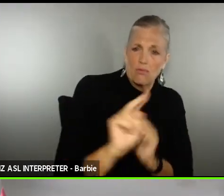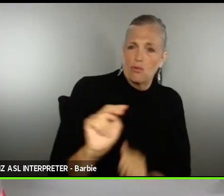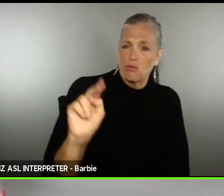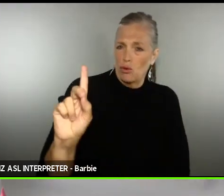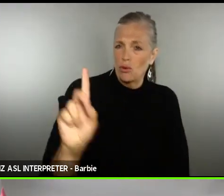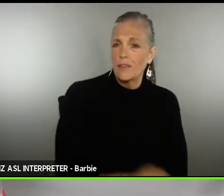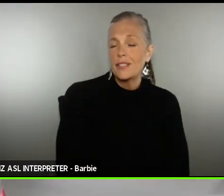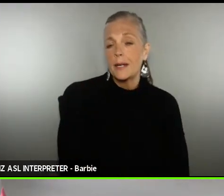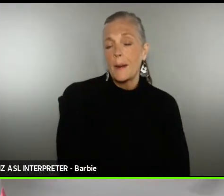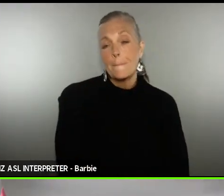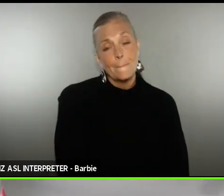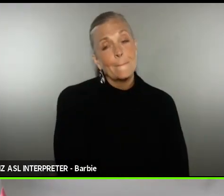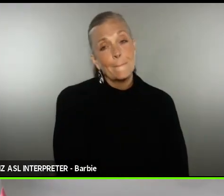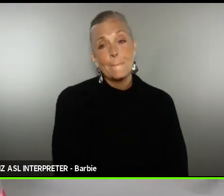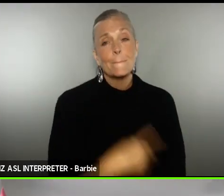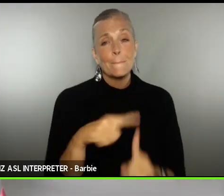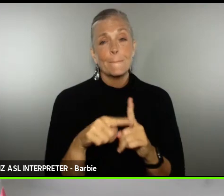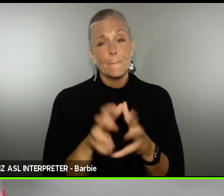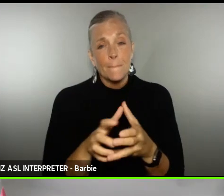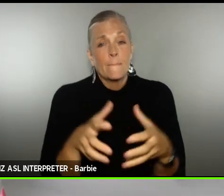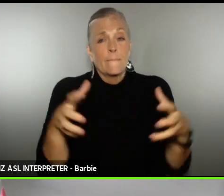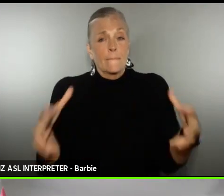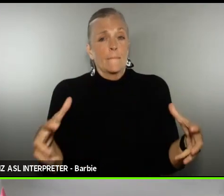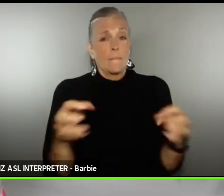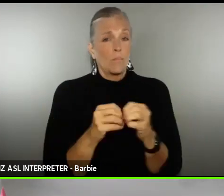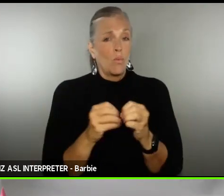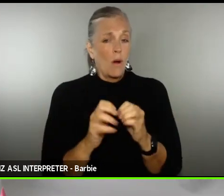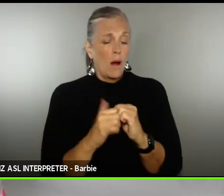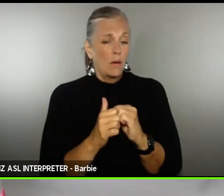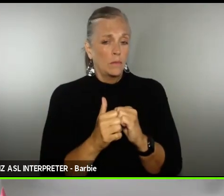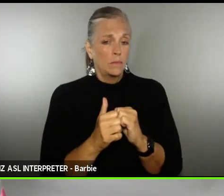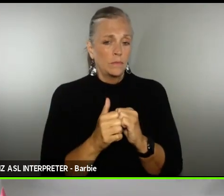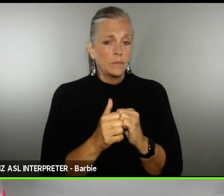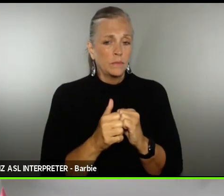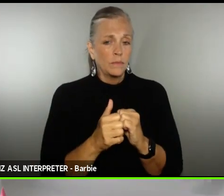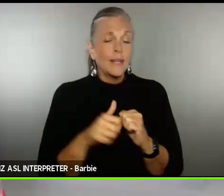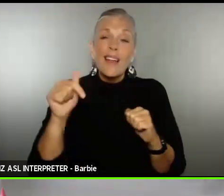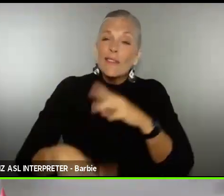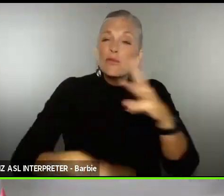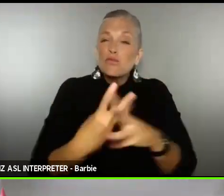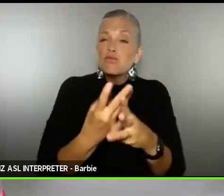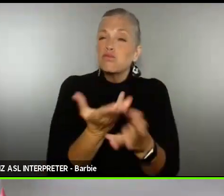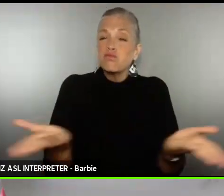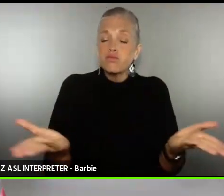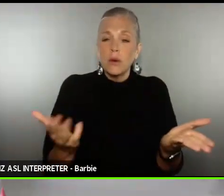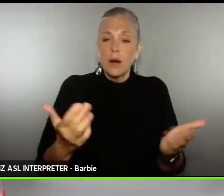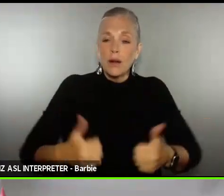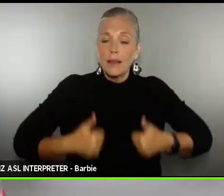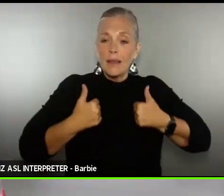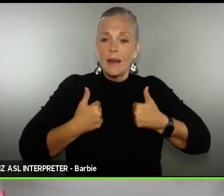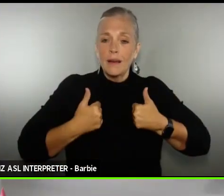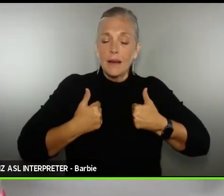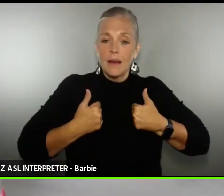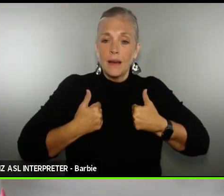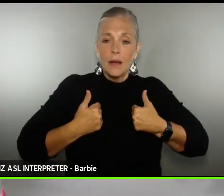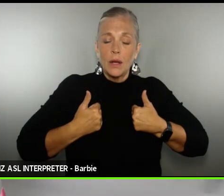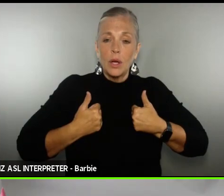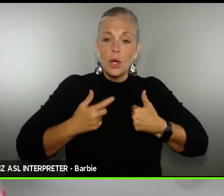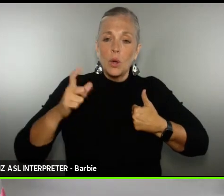And I would even take that further into, you know, looking at, we're living in a world where we have to talk about things in